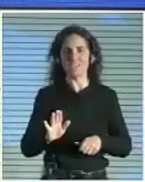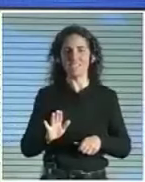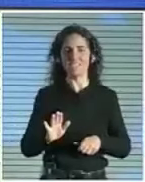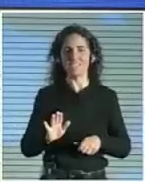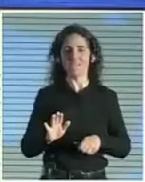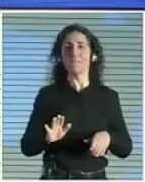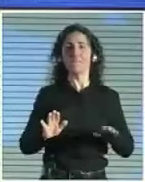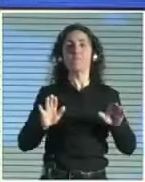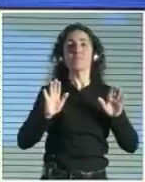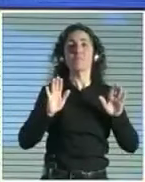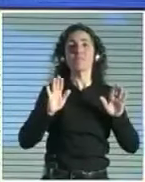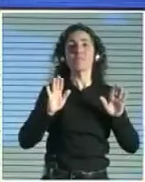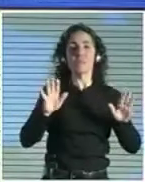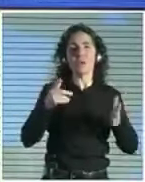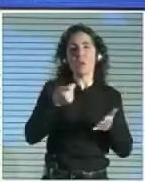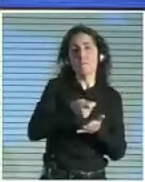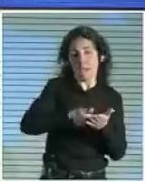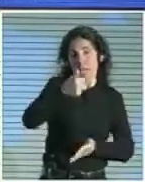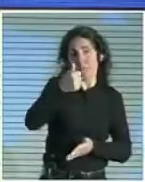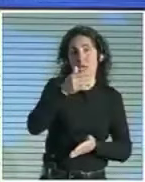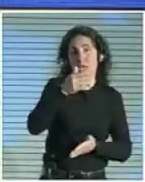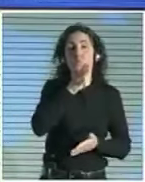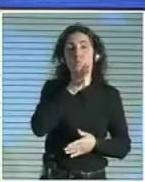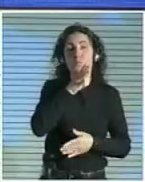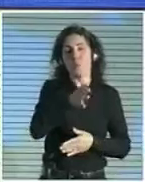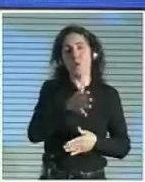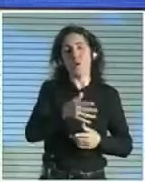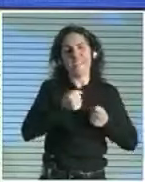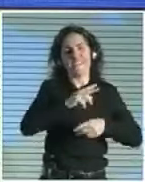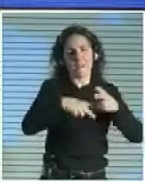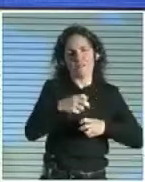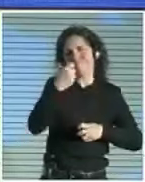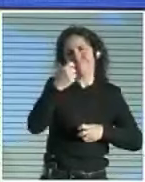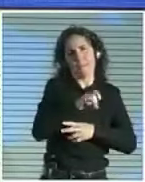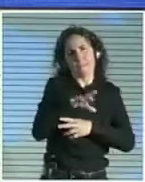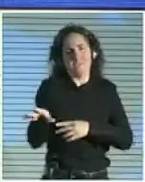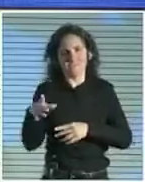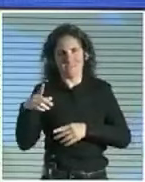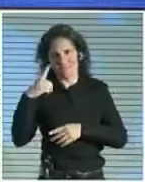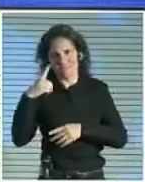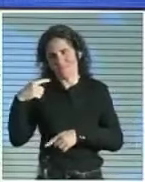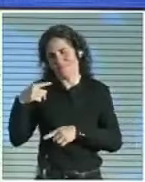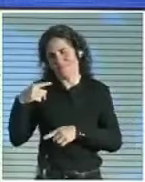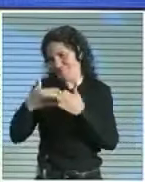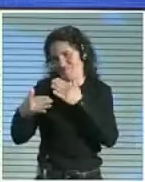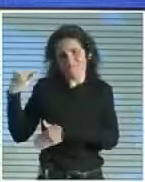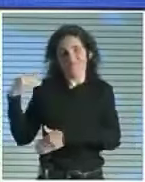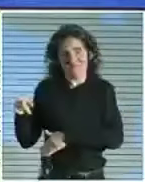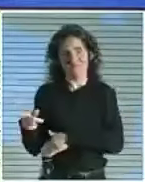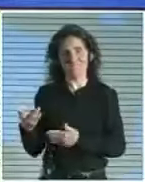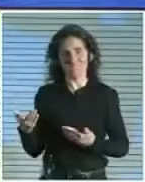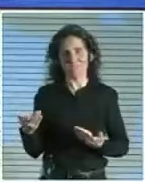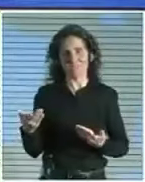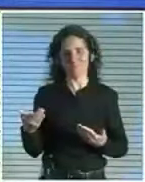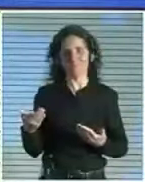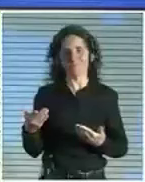than normal energy, and they use it. Another example, the cable car companies, they use in the